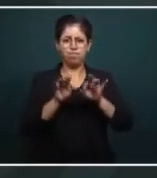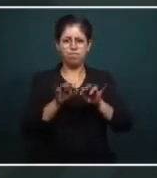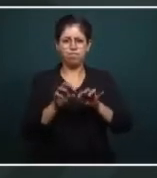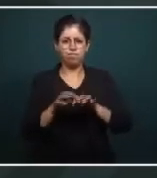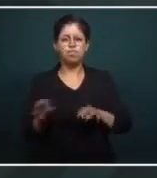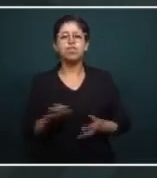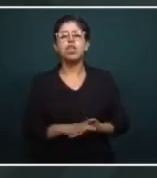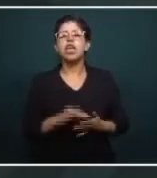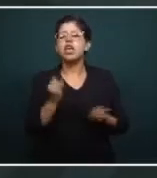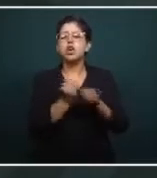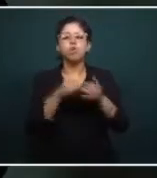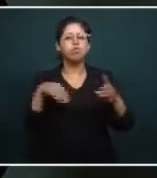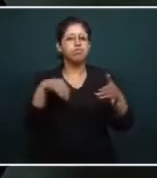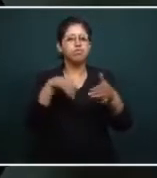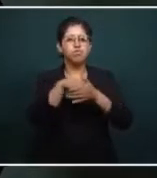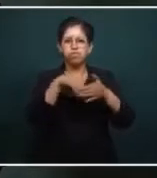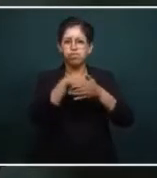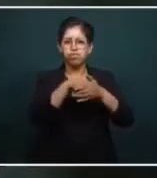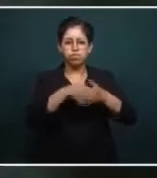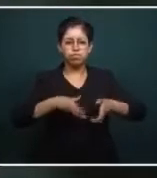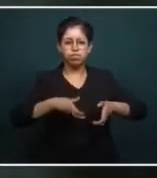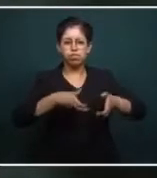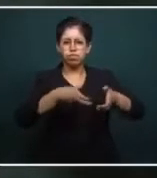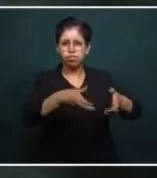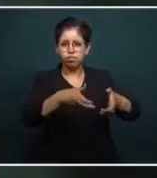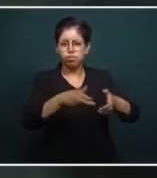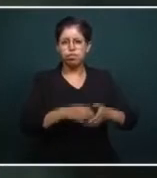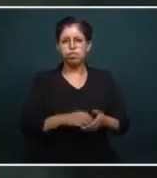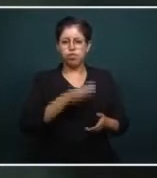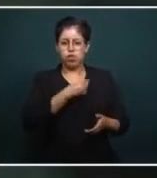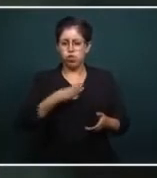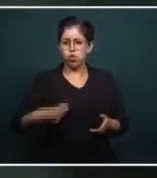operative in um,